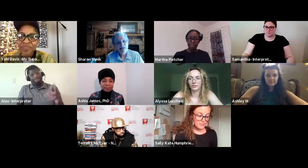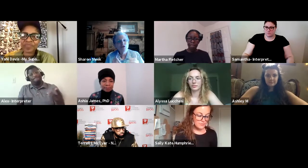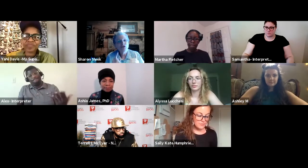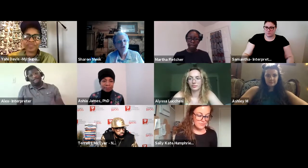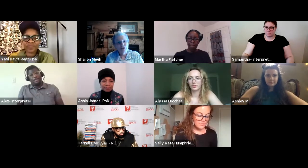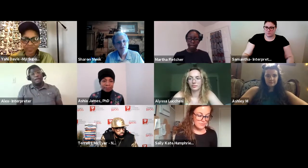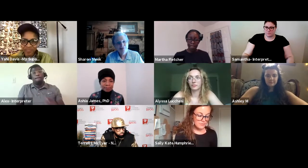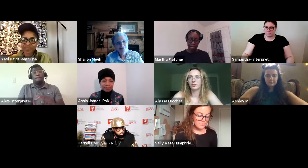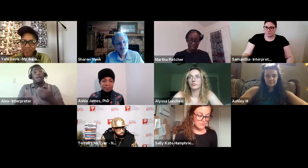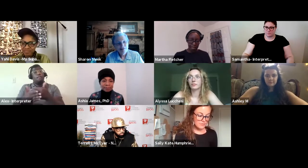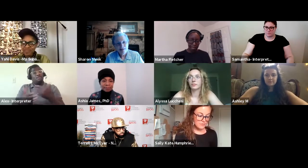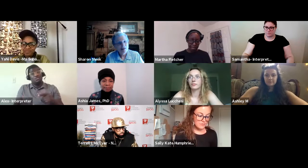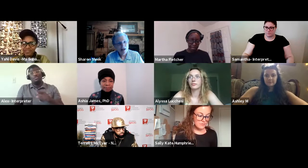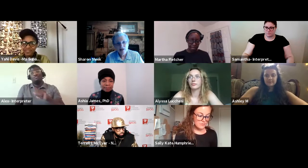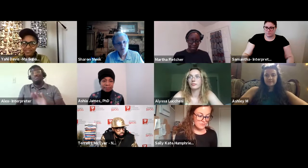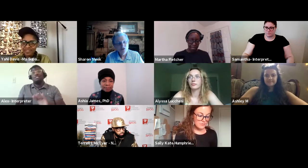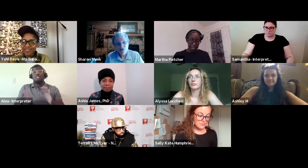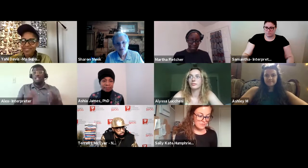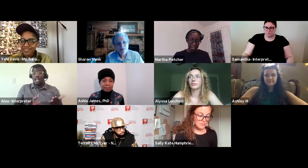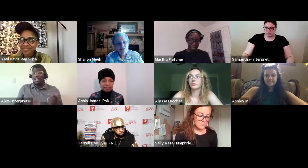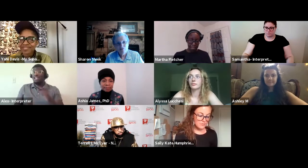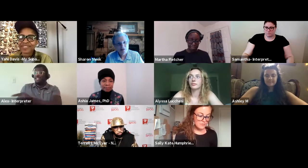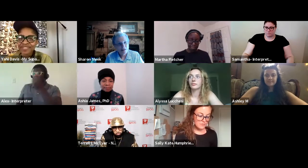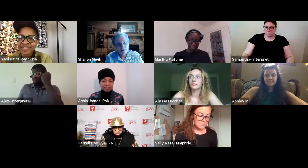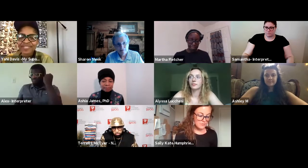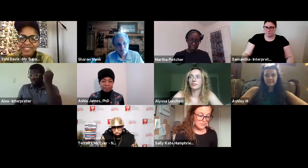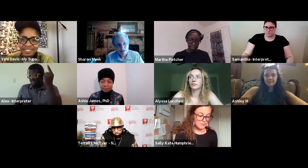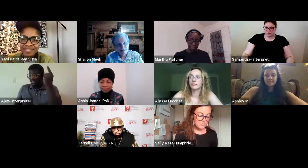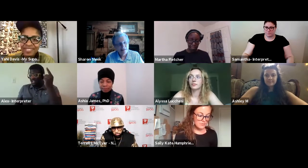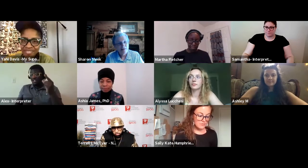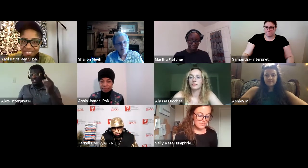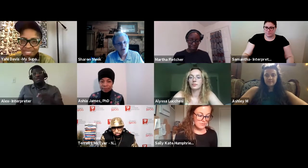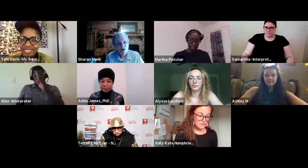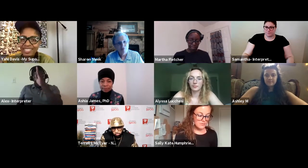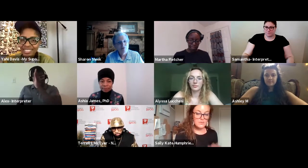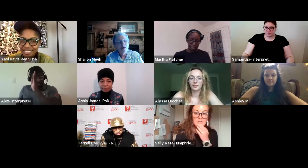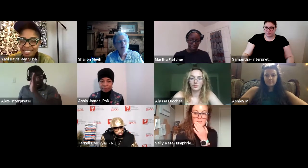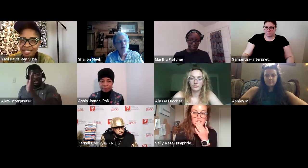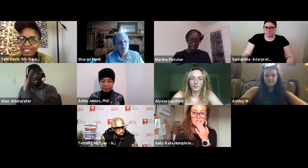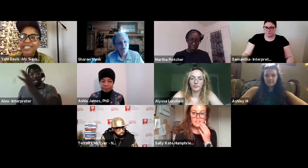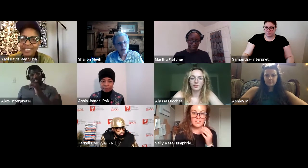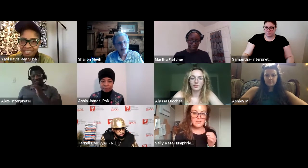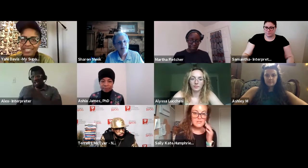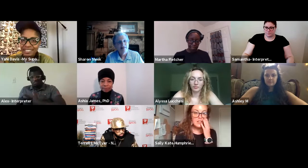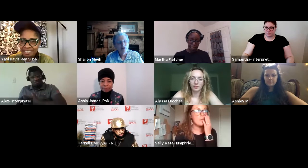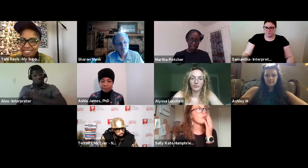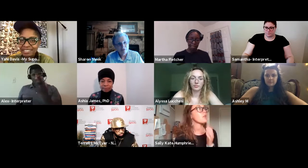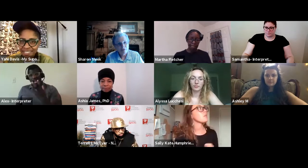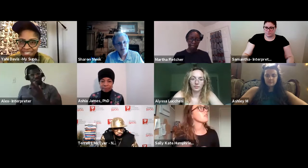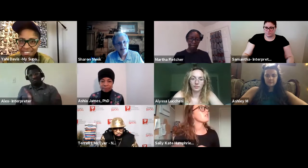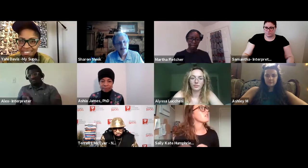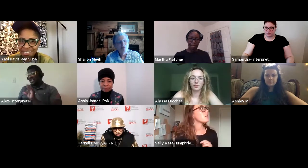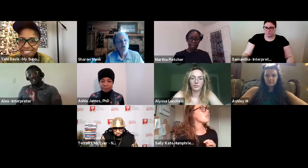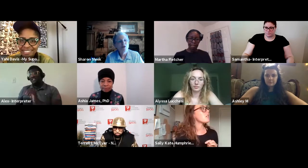he understood that God was not this vindictive God that he had been taught, but rather he was a God that loved